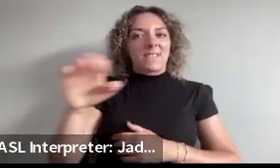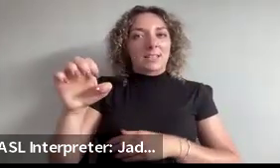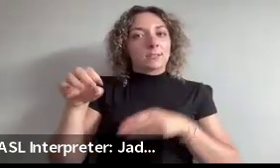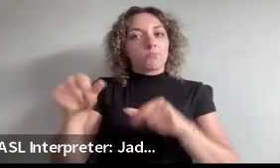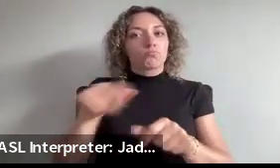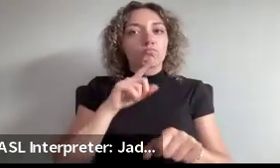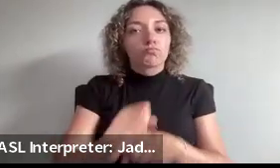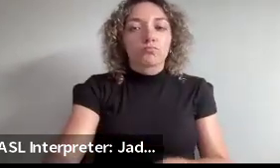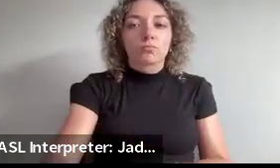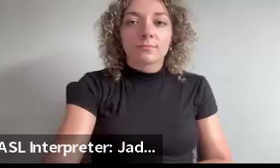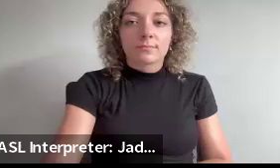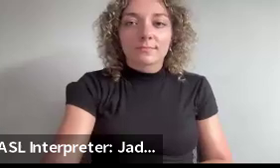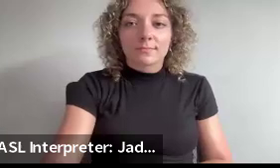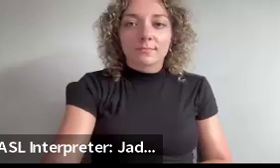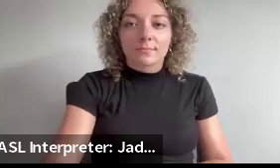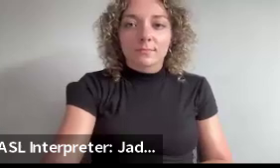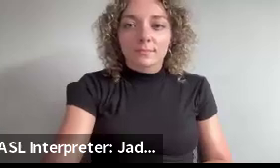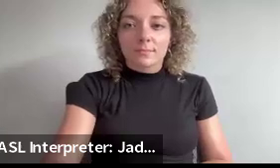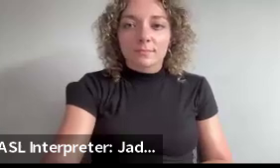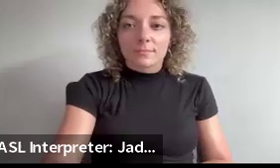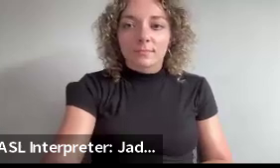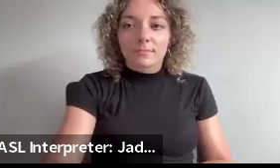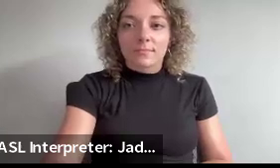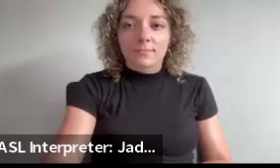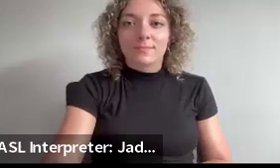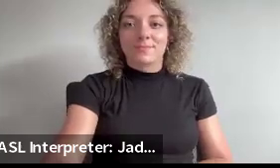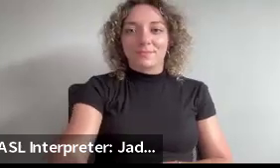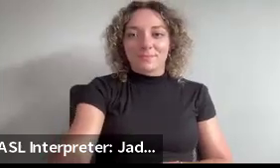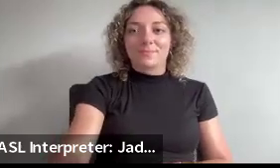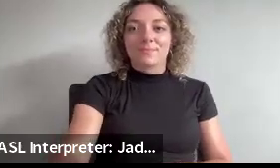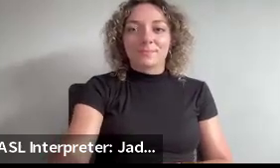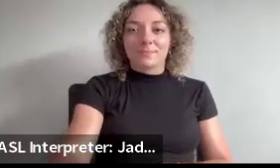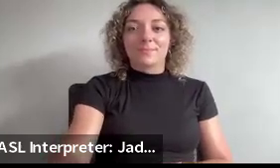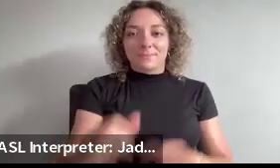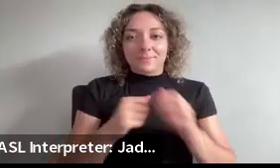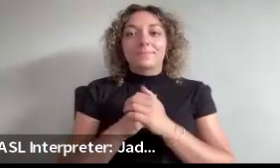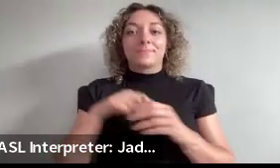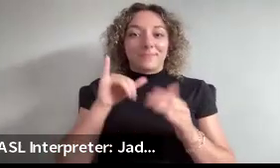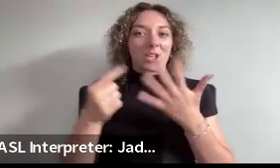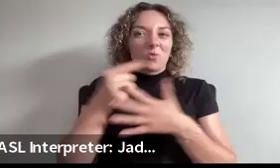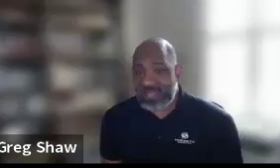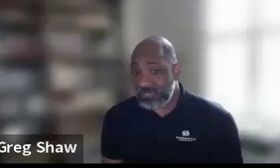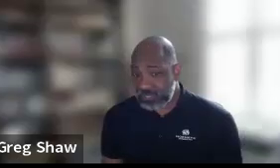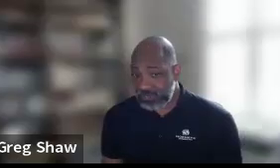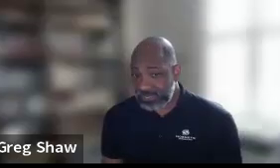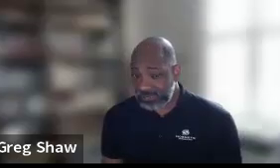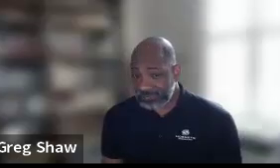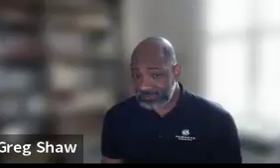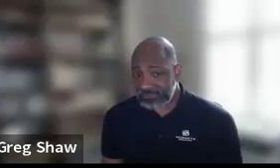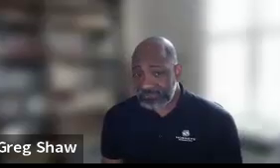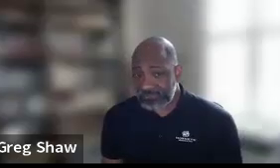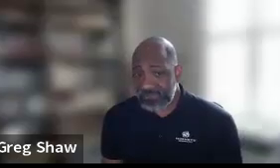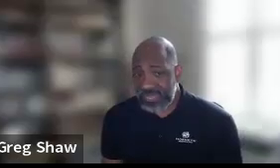different than the other fees that have already passed. It's reviewed annually, and we can actually make changes to